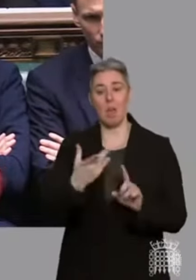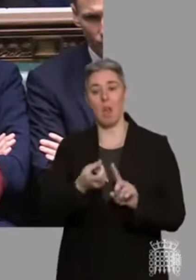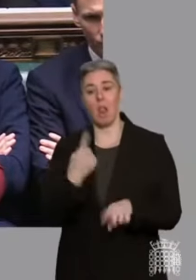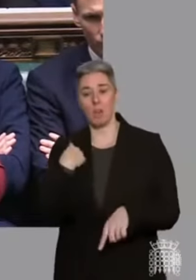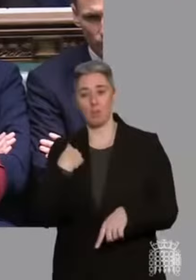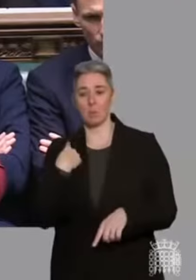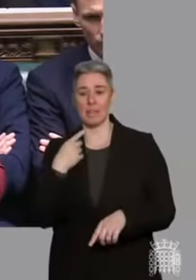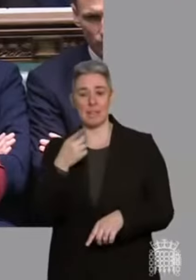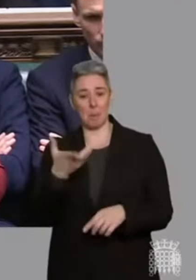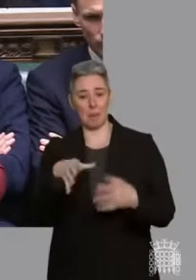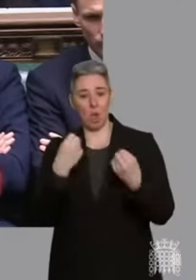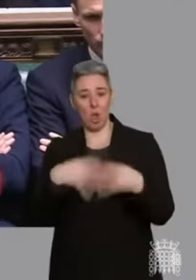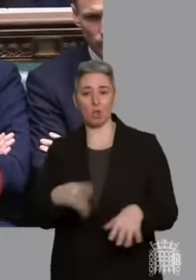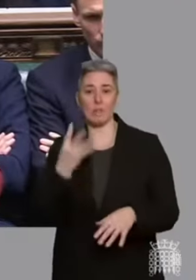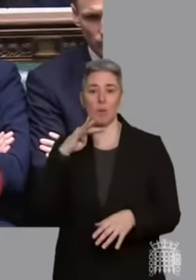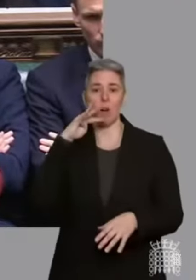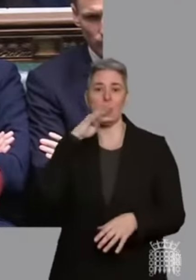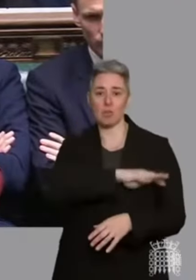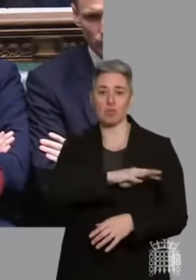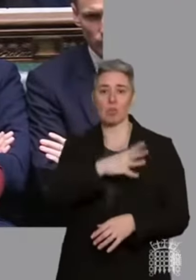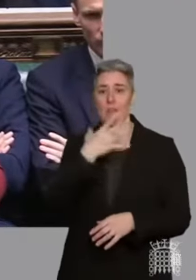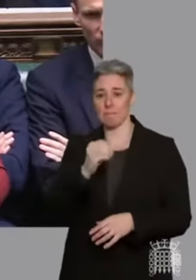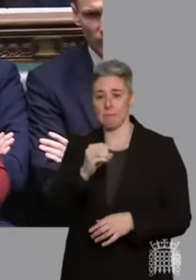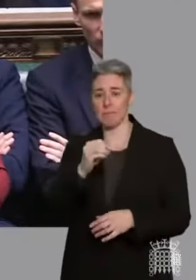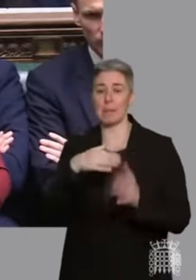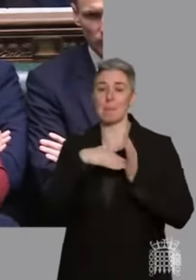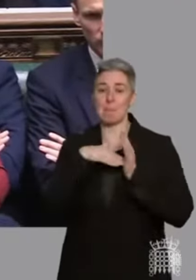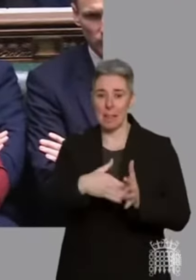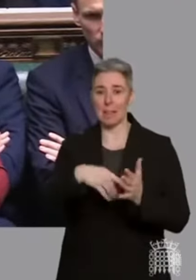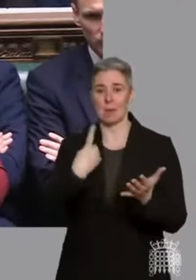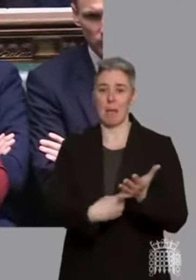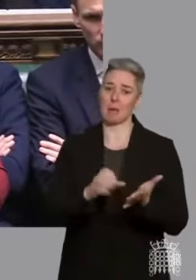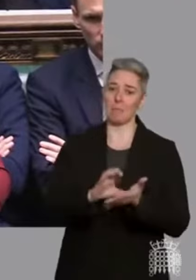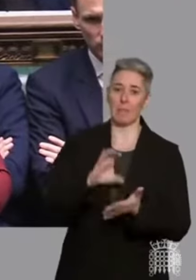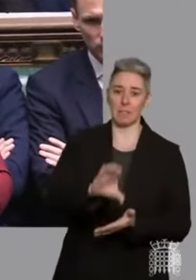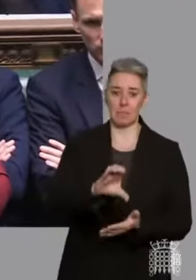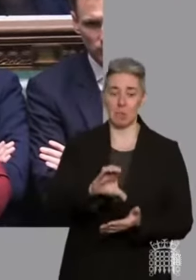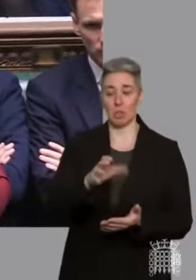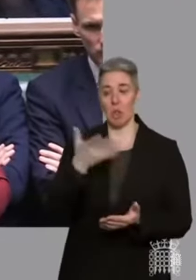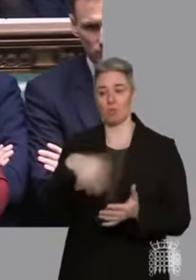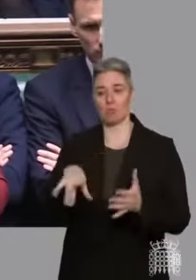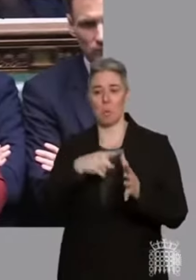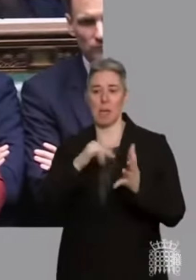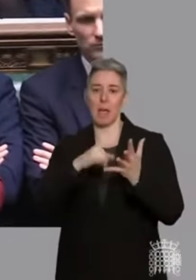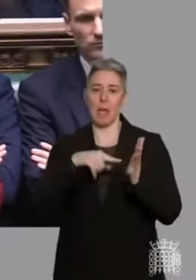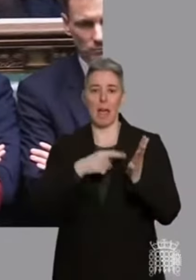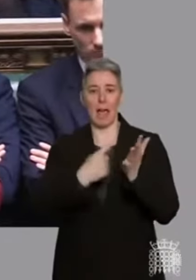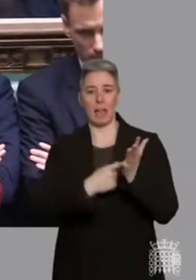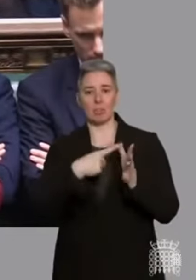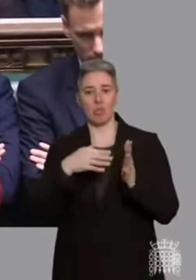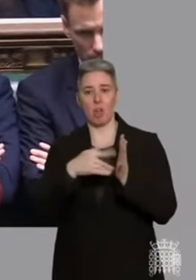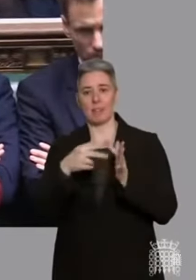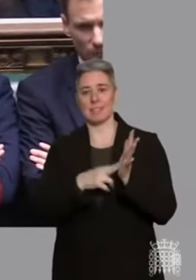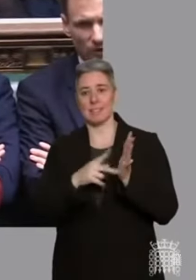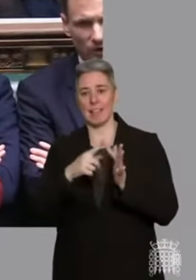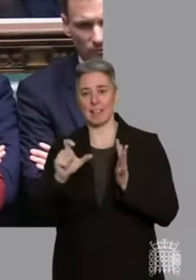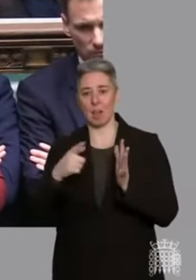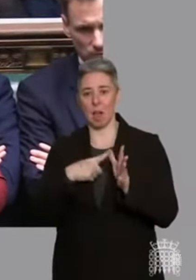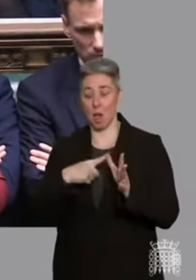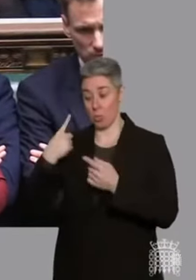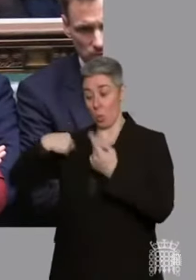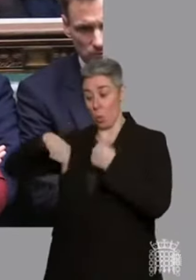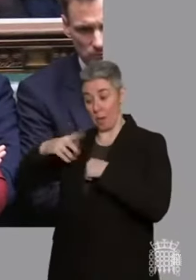£450 million investment from AstraZeneca that we negotiated, Mr. Speaker, and which would have delivered growth immediately.